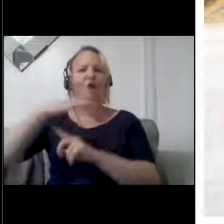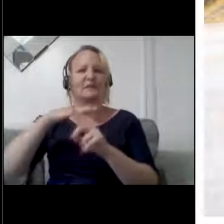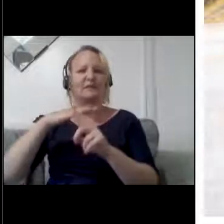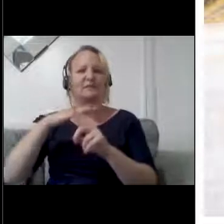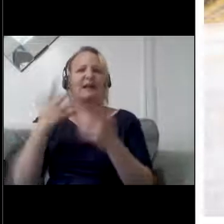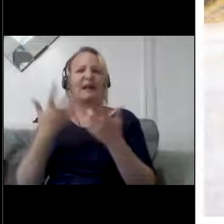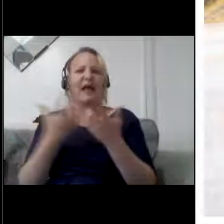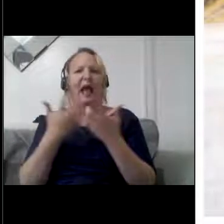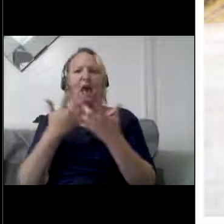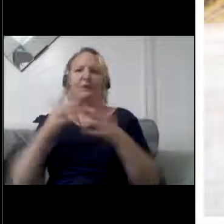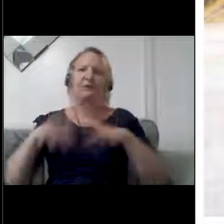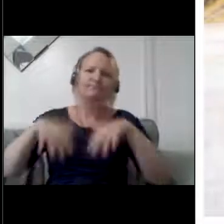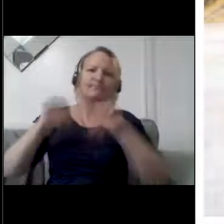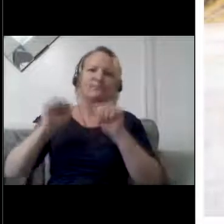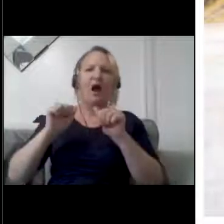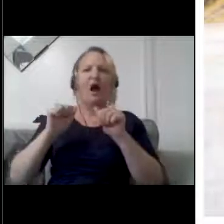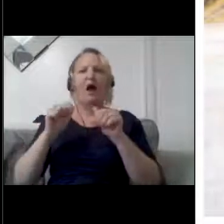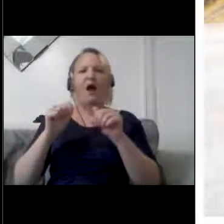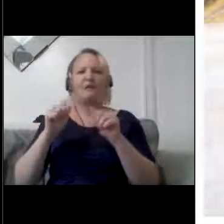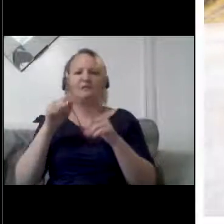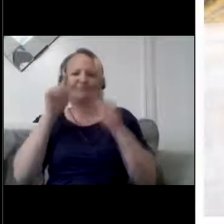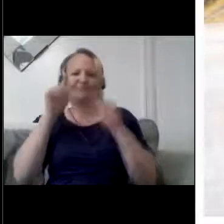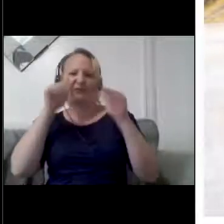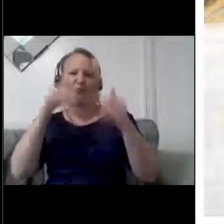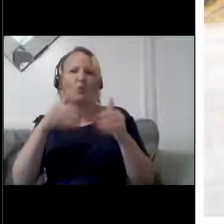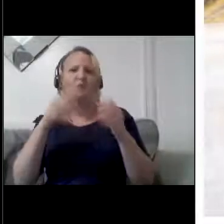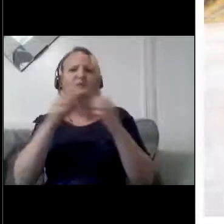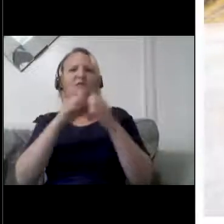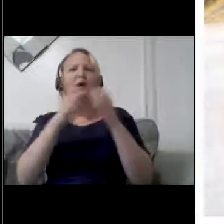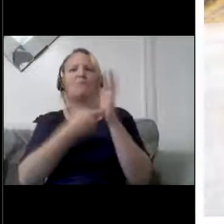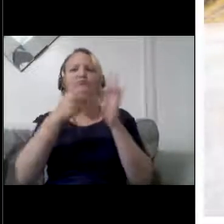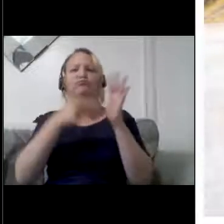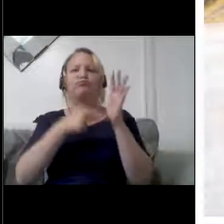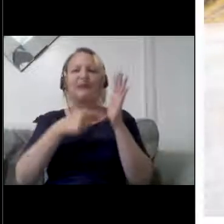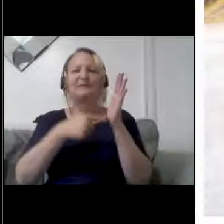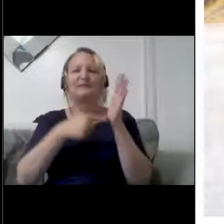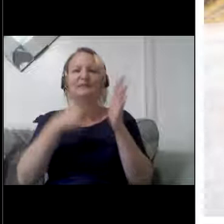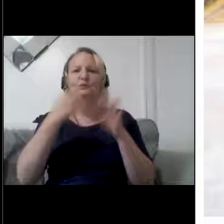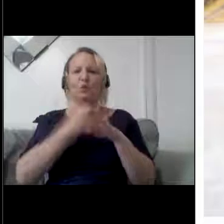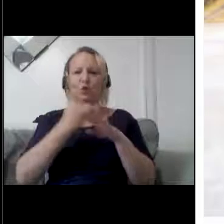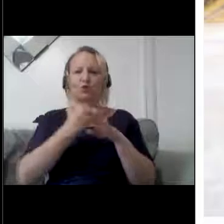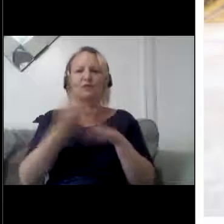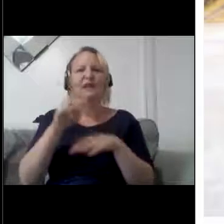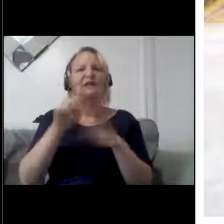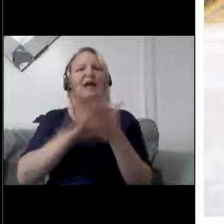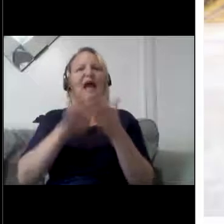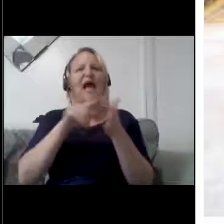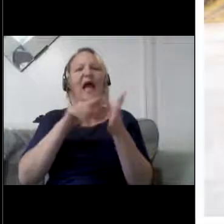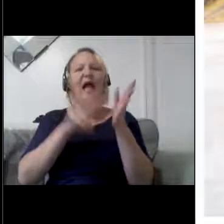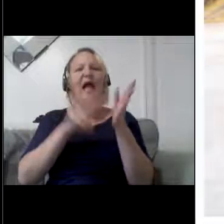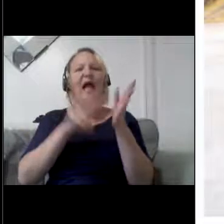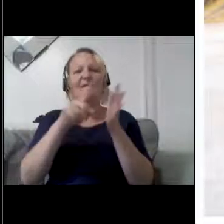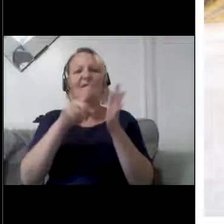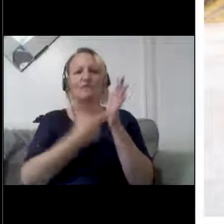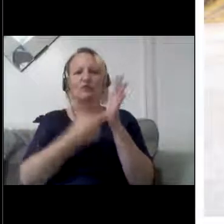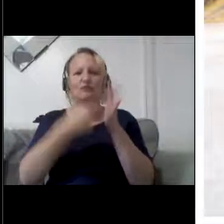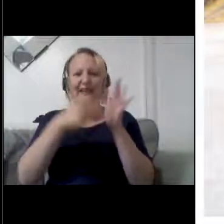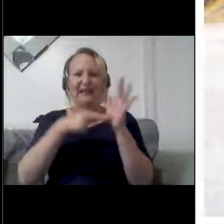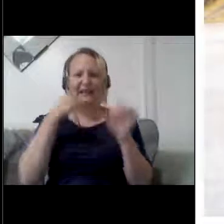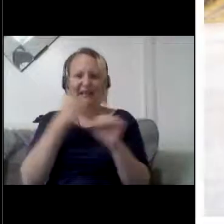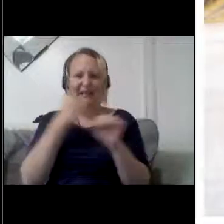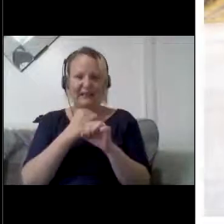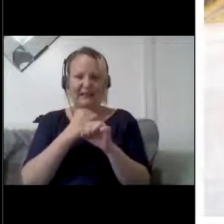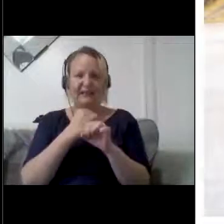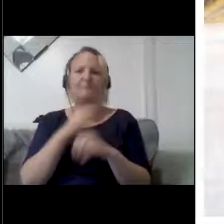them specifically for the Brentwood and Havering areas. To be clear, this isn't an exhaustive account of the impacts and proposals,